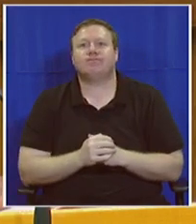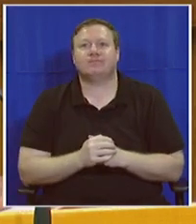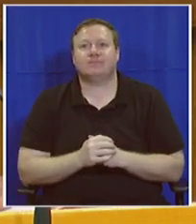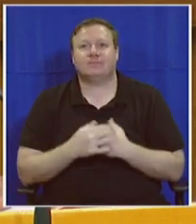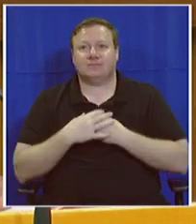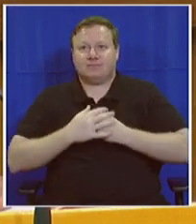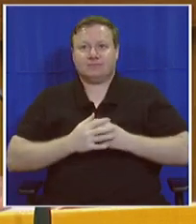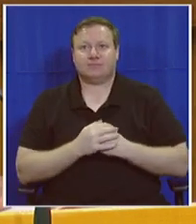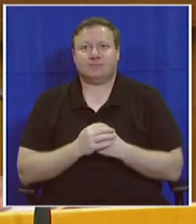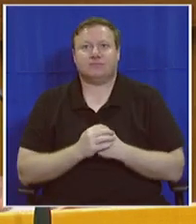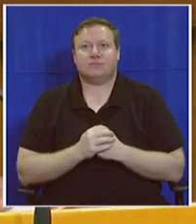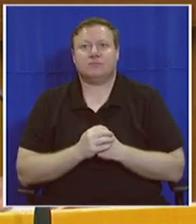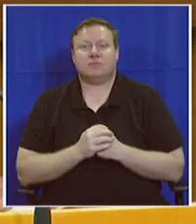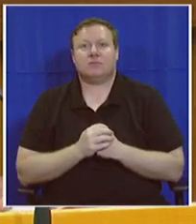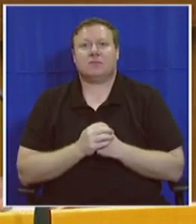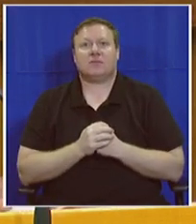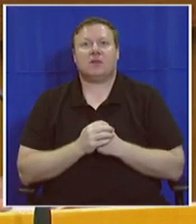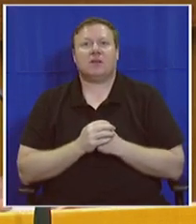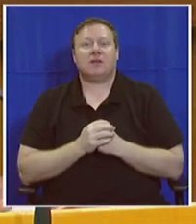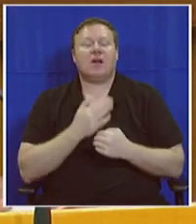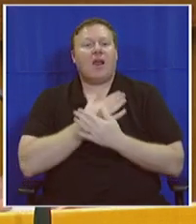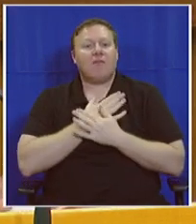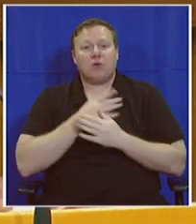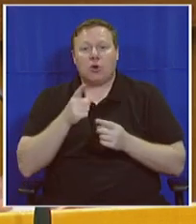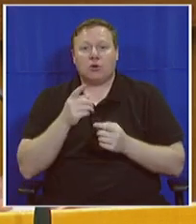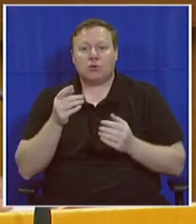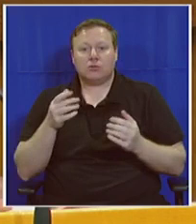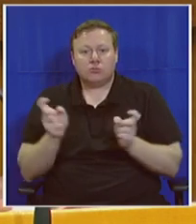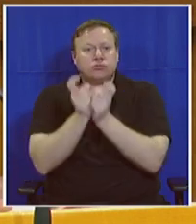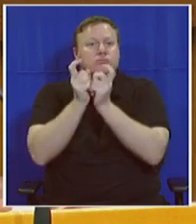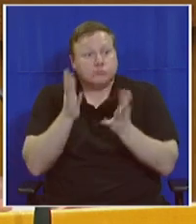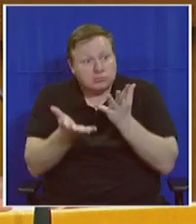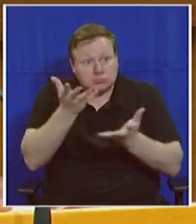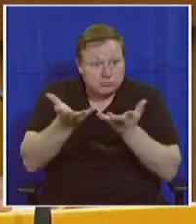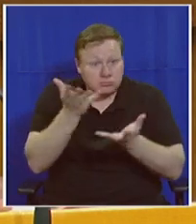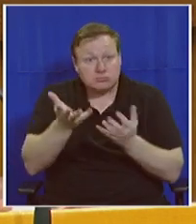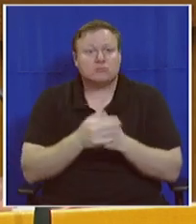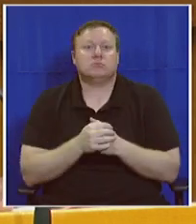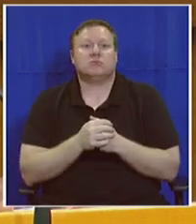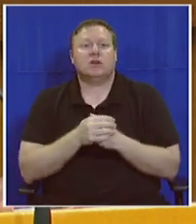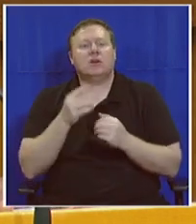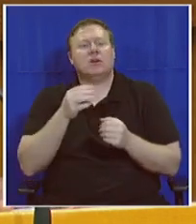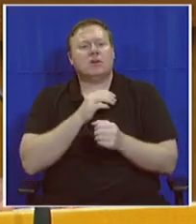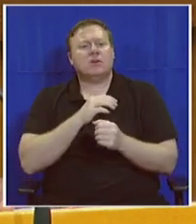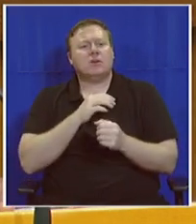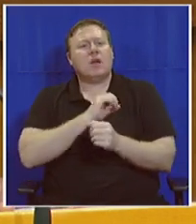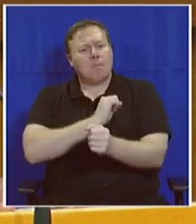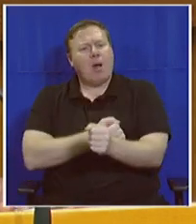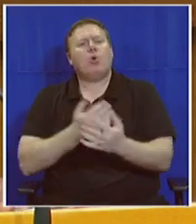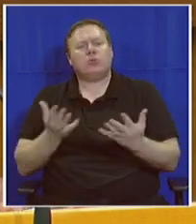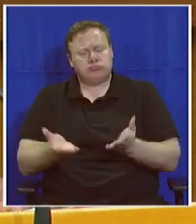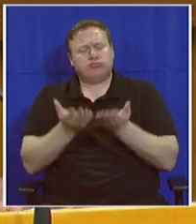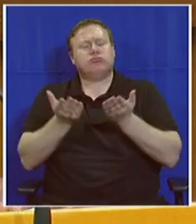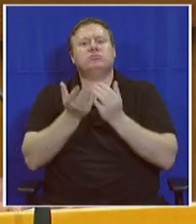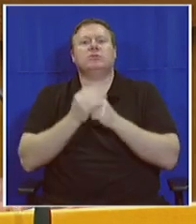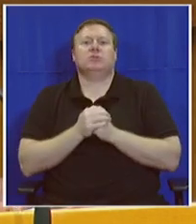And we loved her uprightness, which was unique and empowering. Her